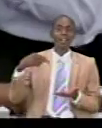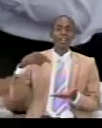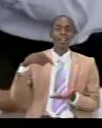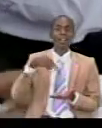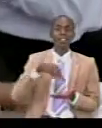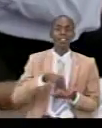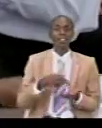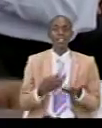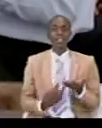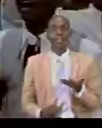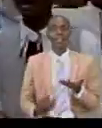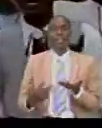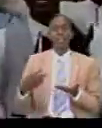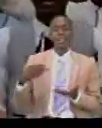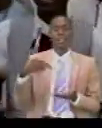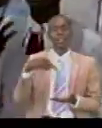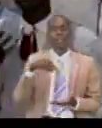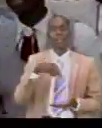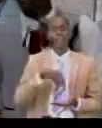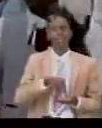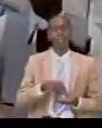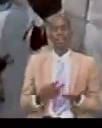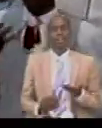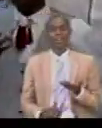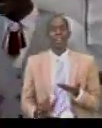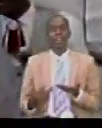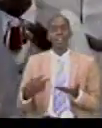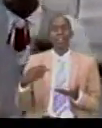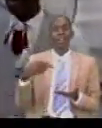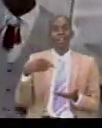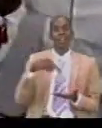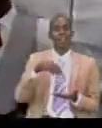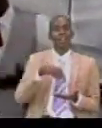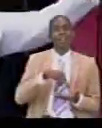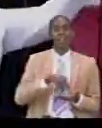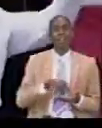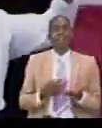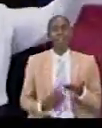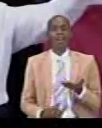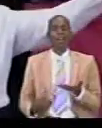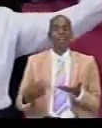arise, arise, arise,